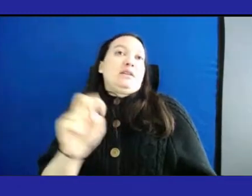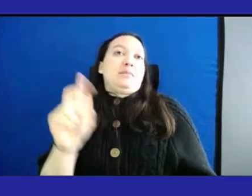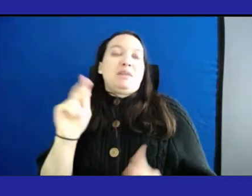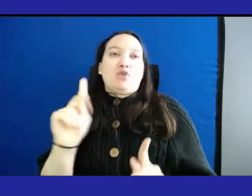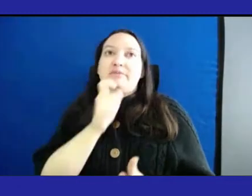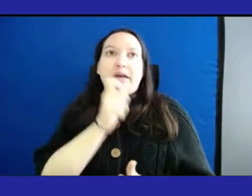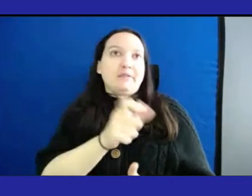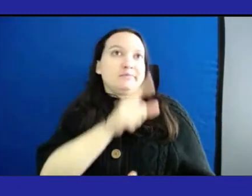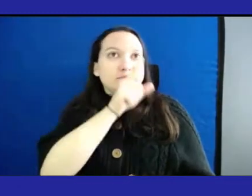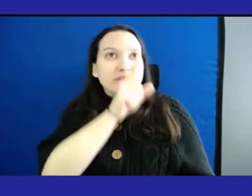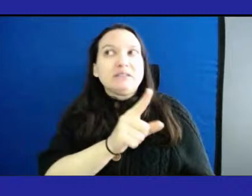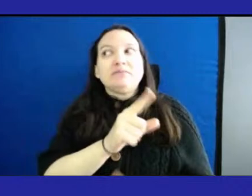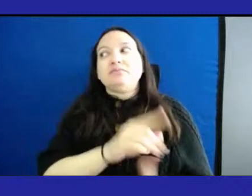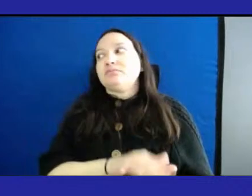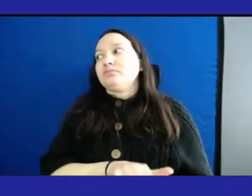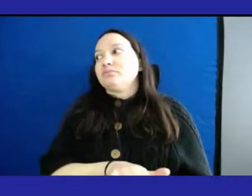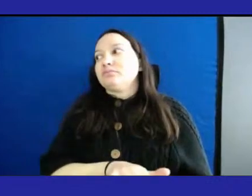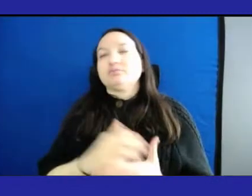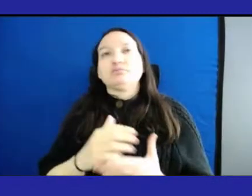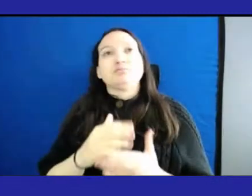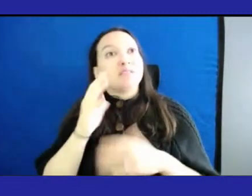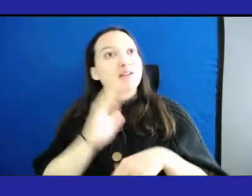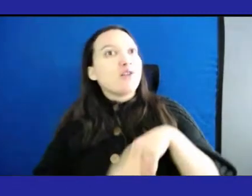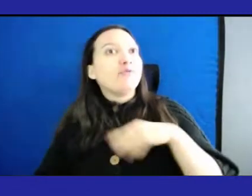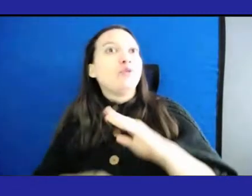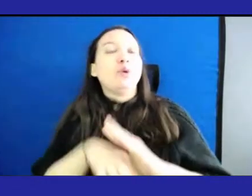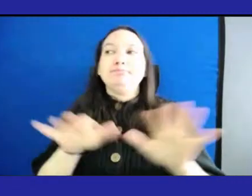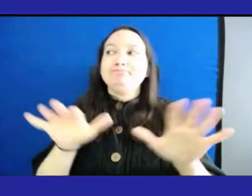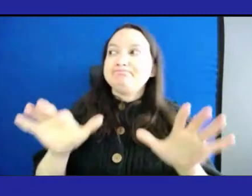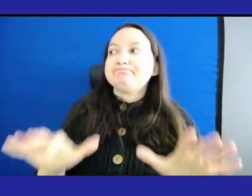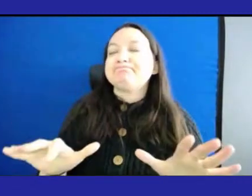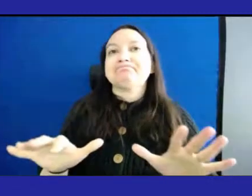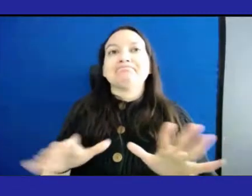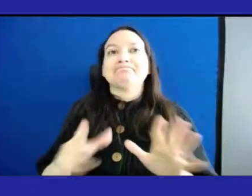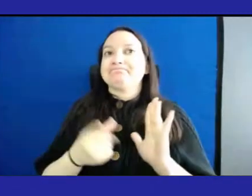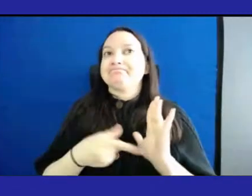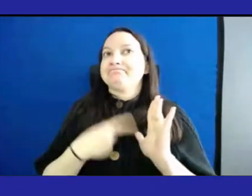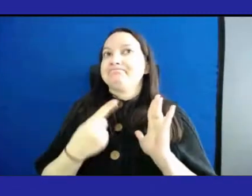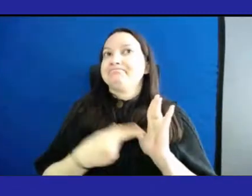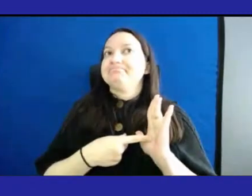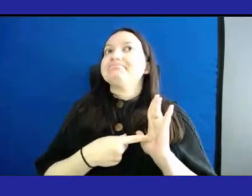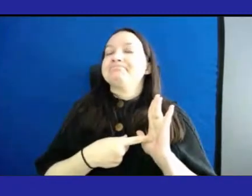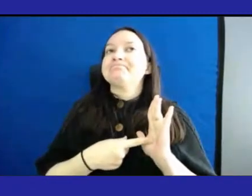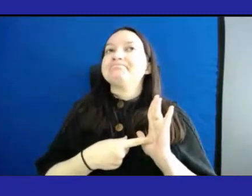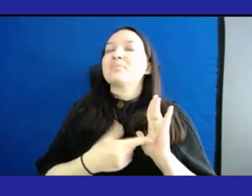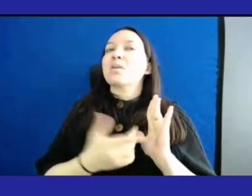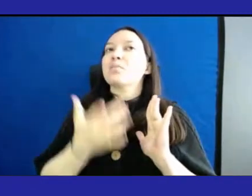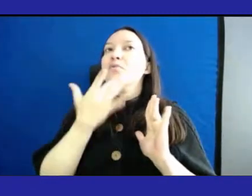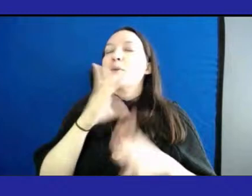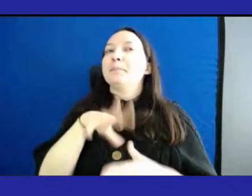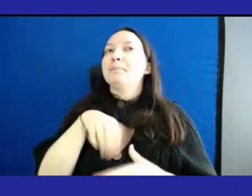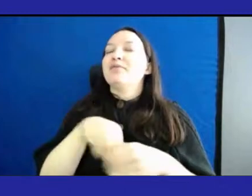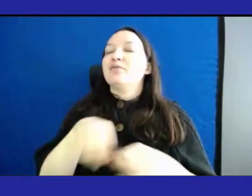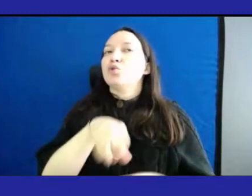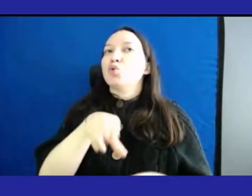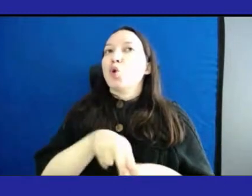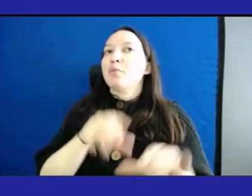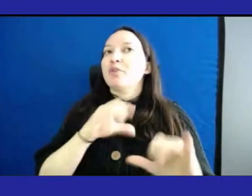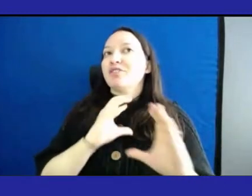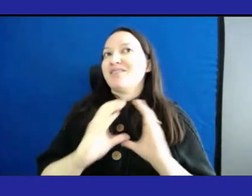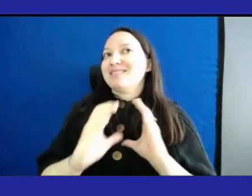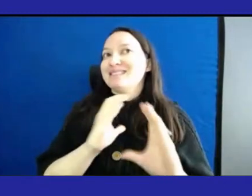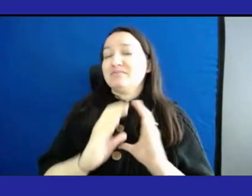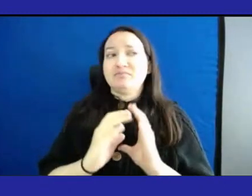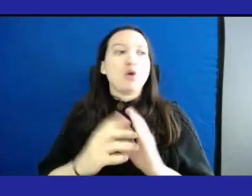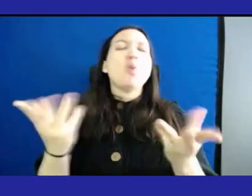necessarily comfortable or at ease, and it's taken some time. I would like for it to be just part of our normal conversation, like what was the